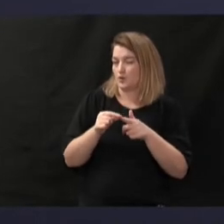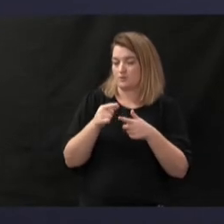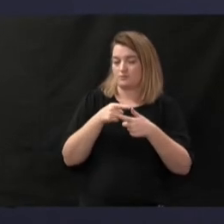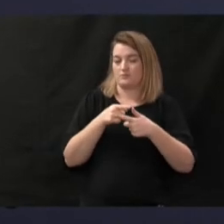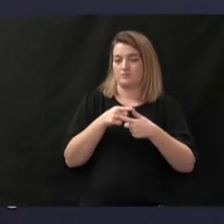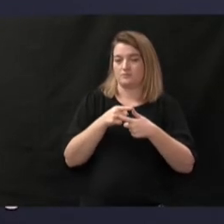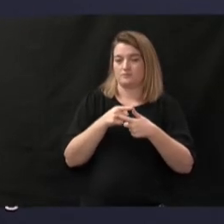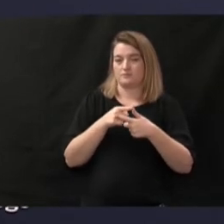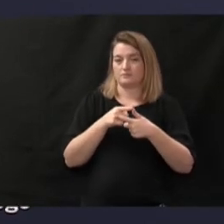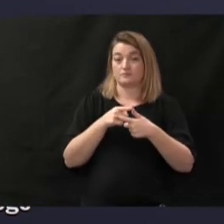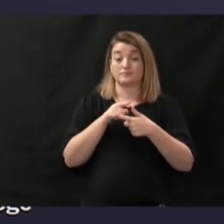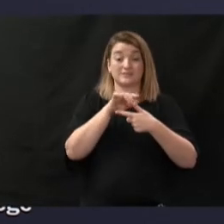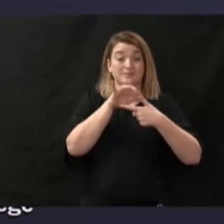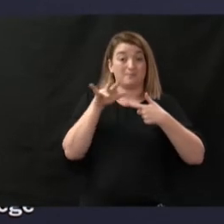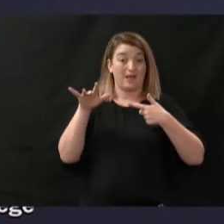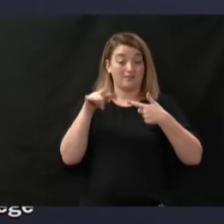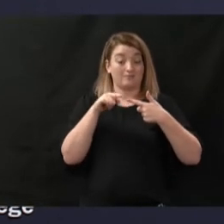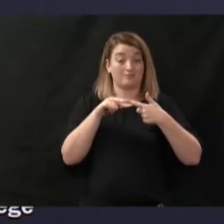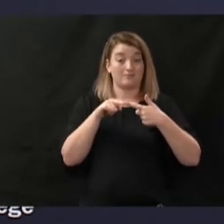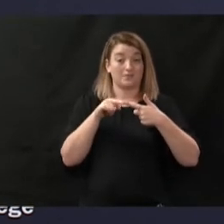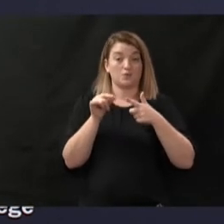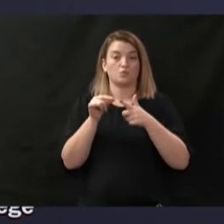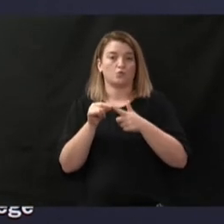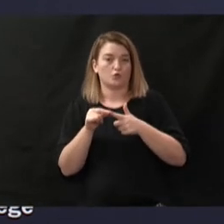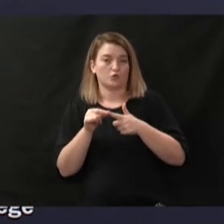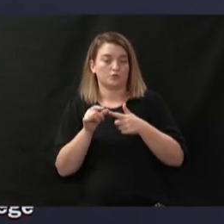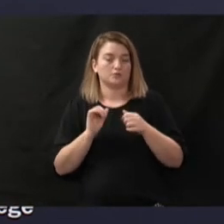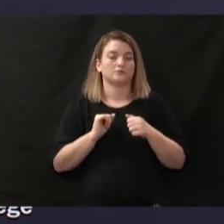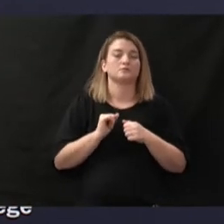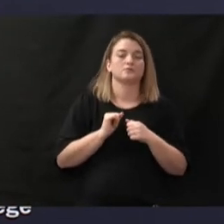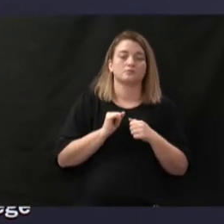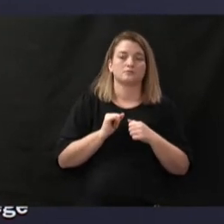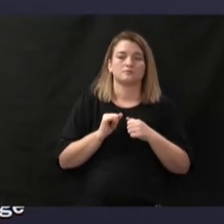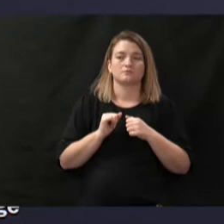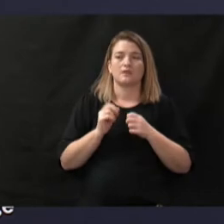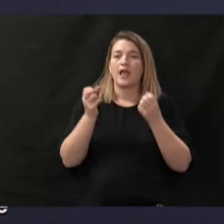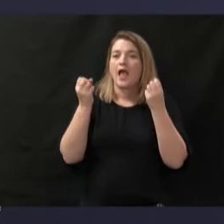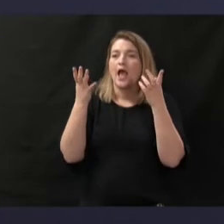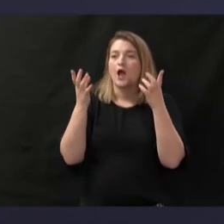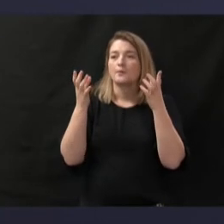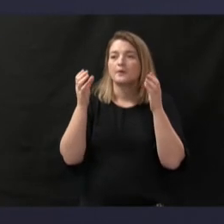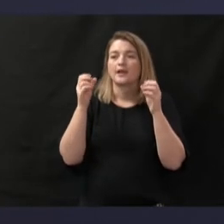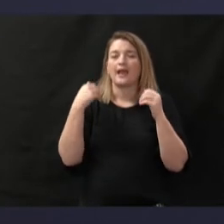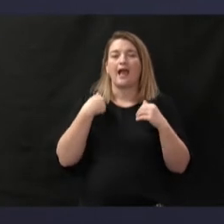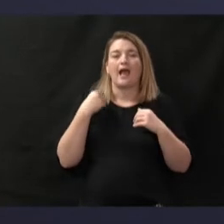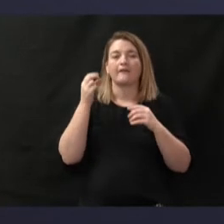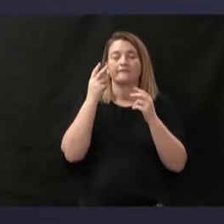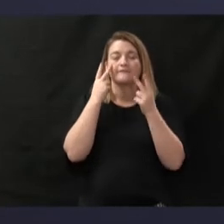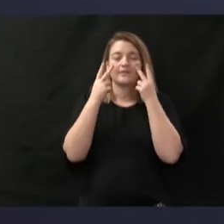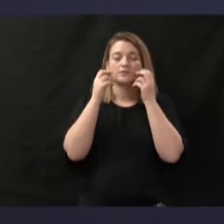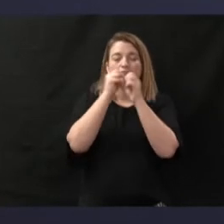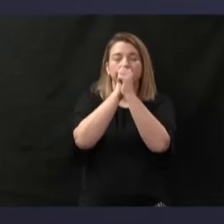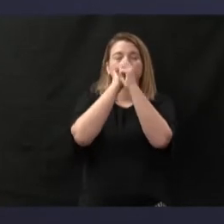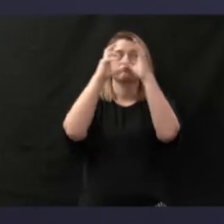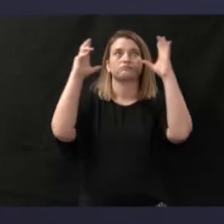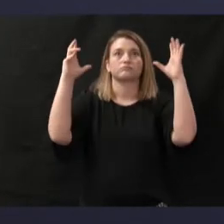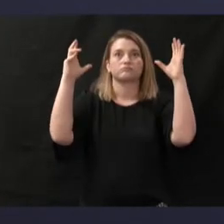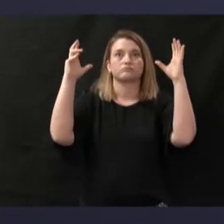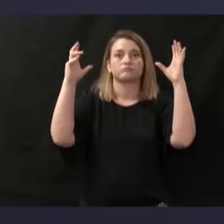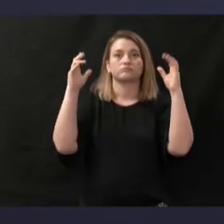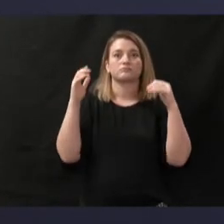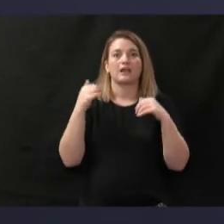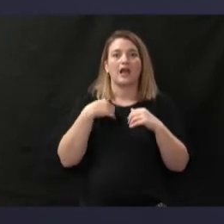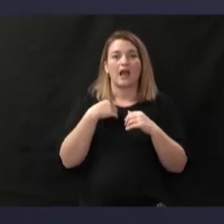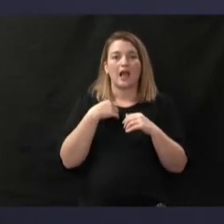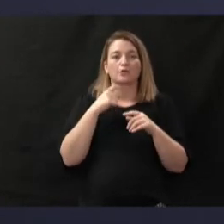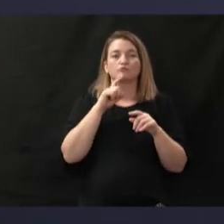How many people gave more of a picture when they closed their eyes? Did that for me too. It made me really